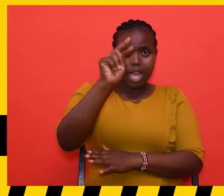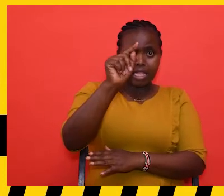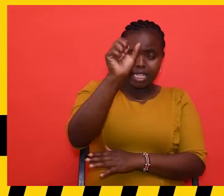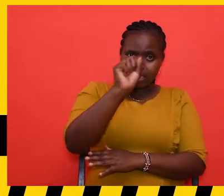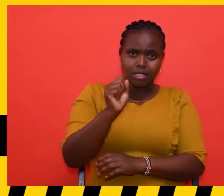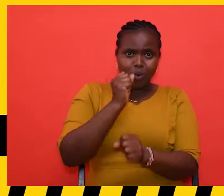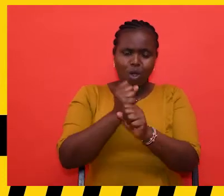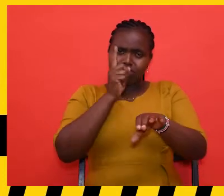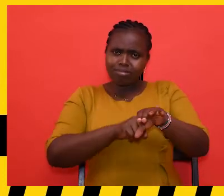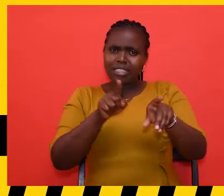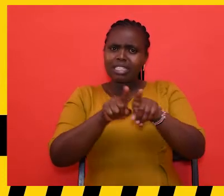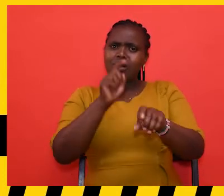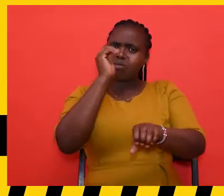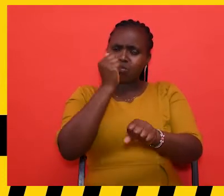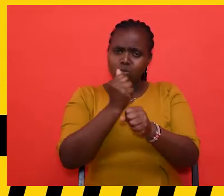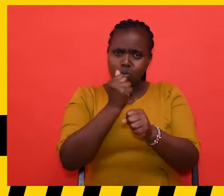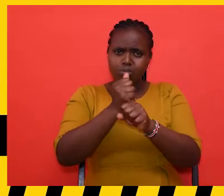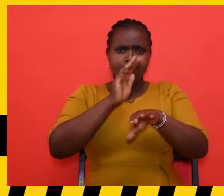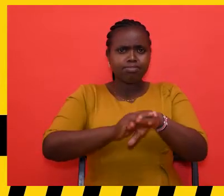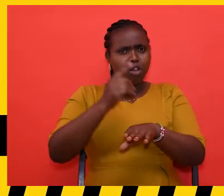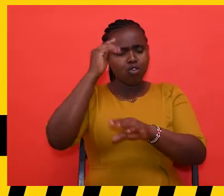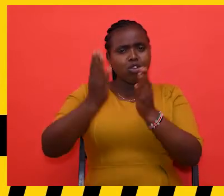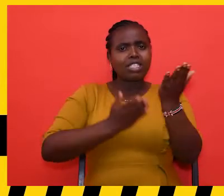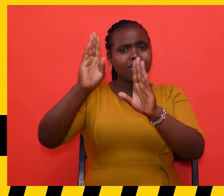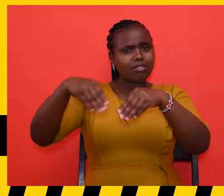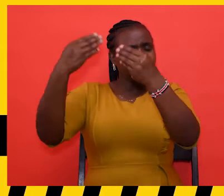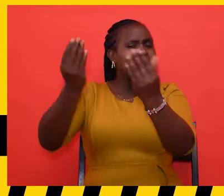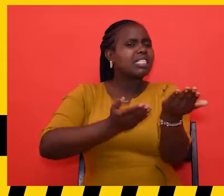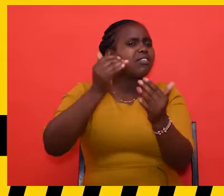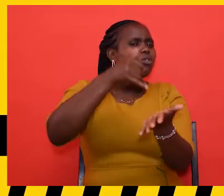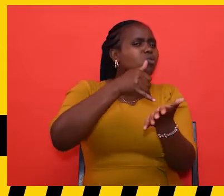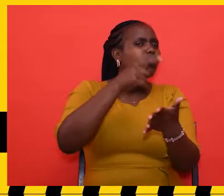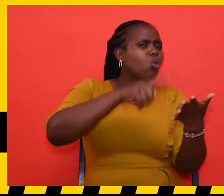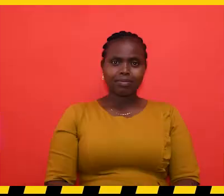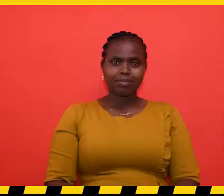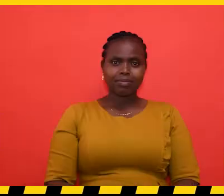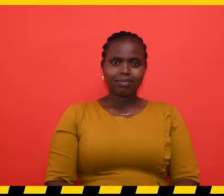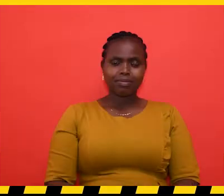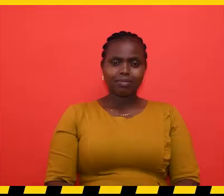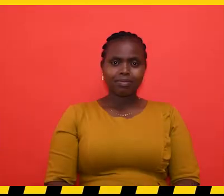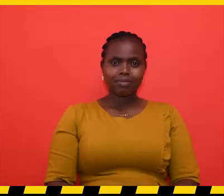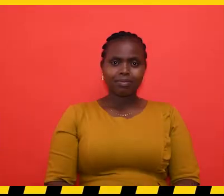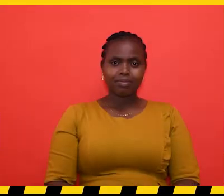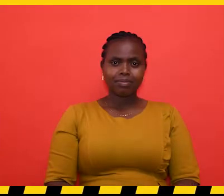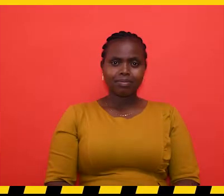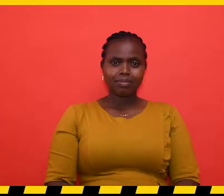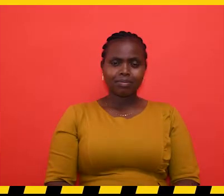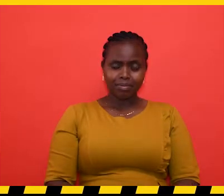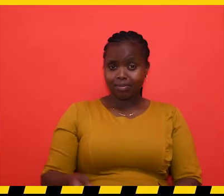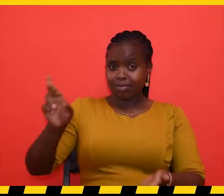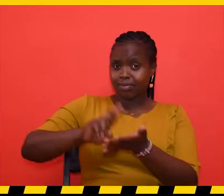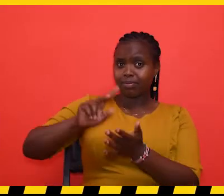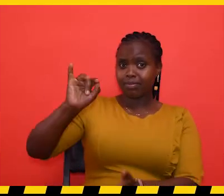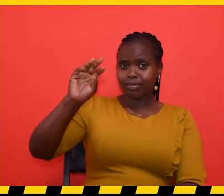committed to timely, efficient, and effective service delivery. Our services include the following: registering a TIMS account. To